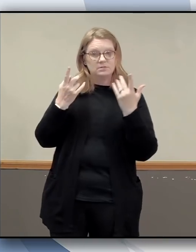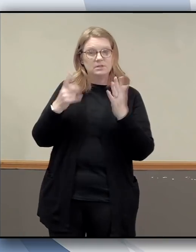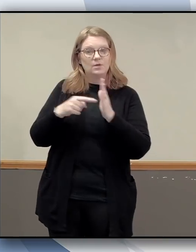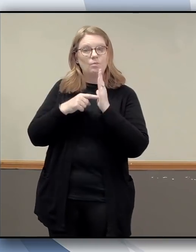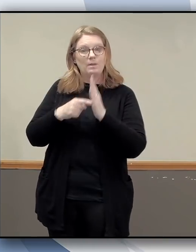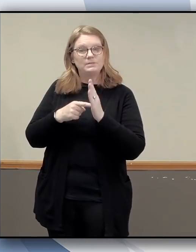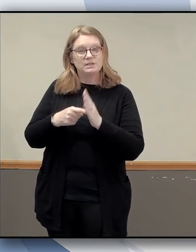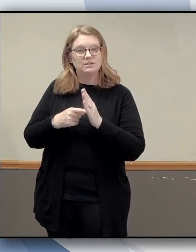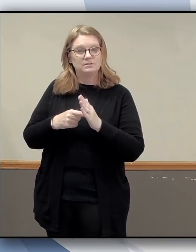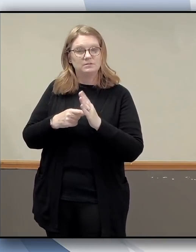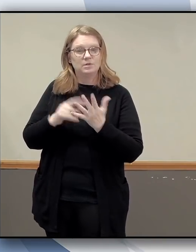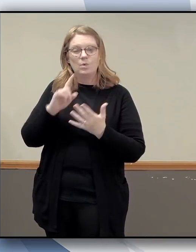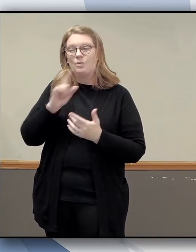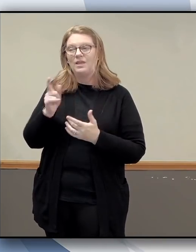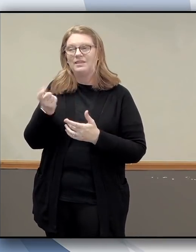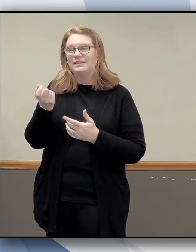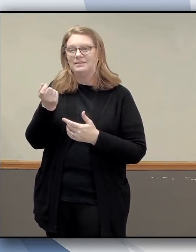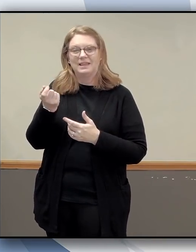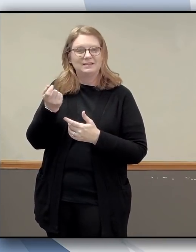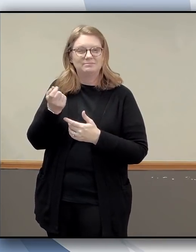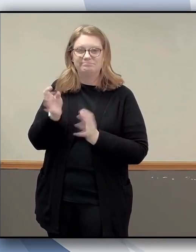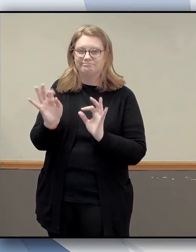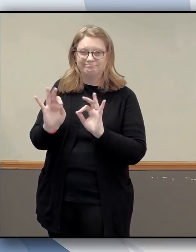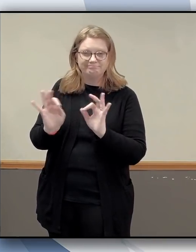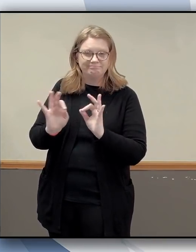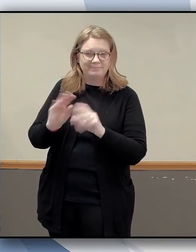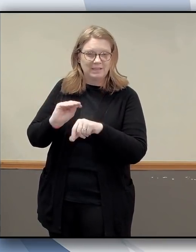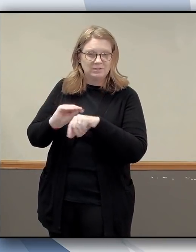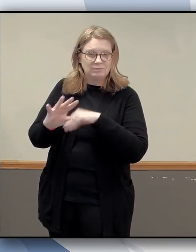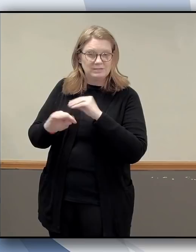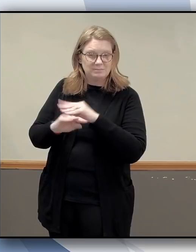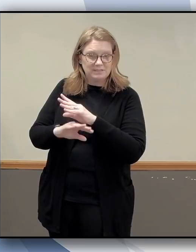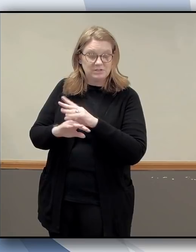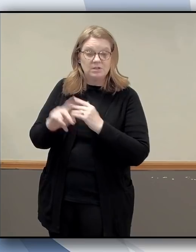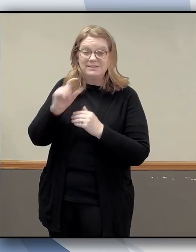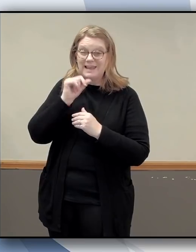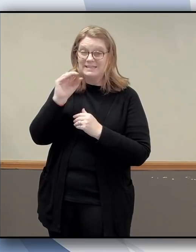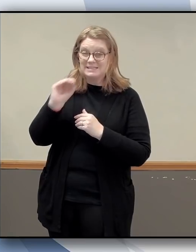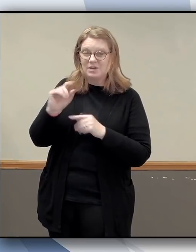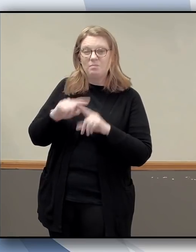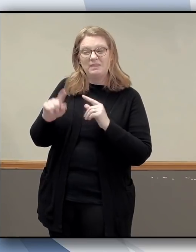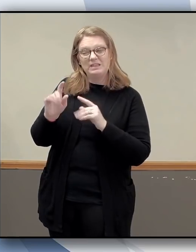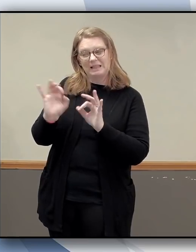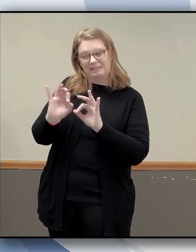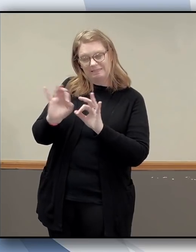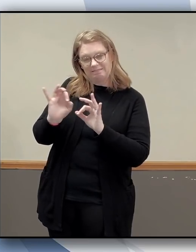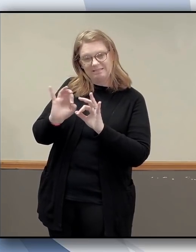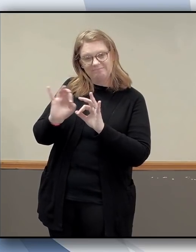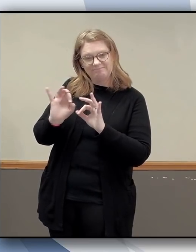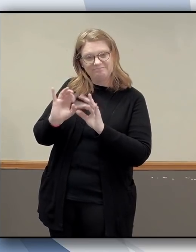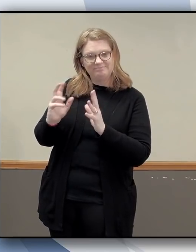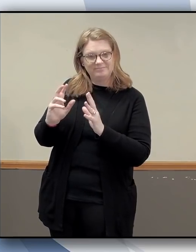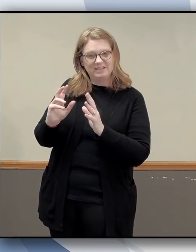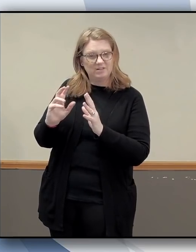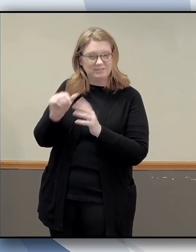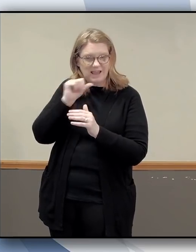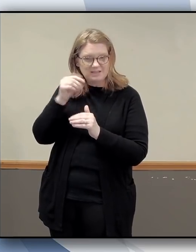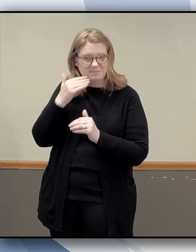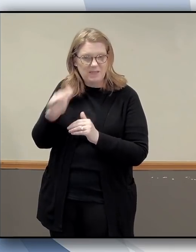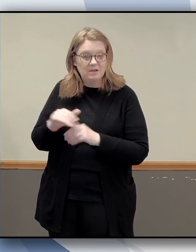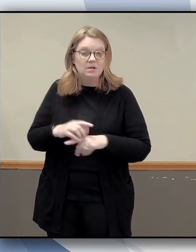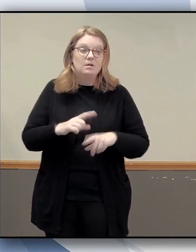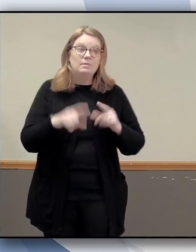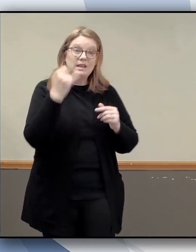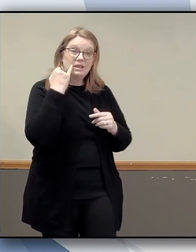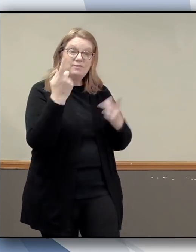represents very little in terms of transmission risk. Not zero, but less transmission risk than, say, one wedding or